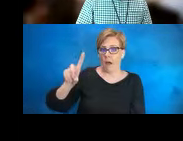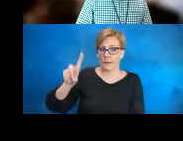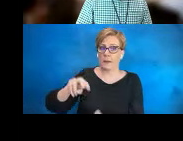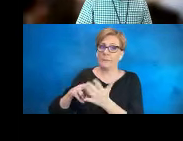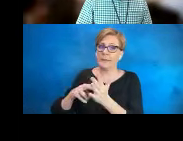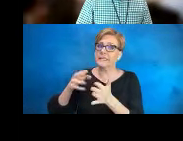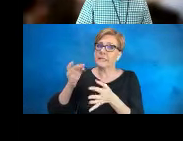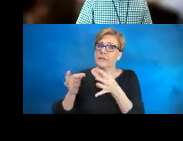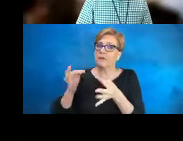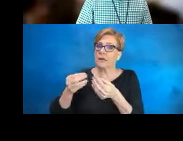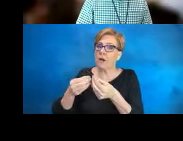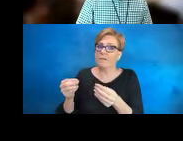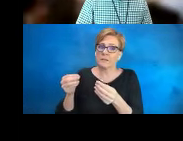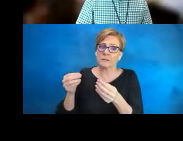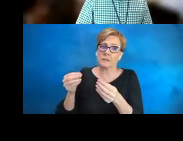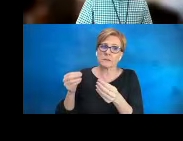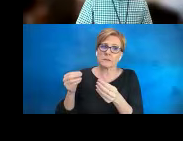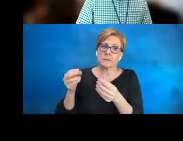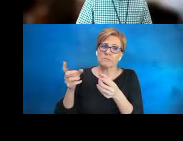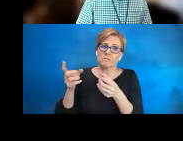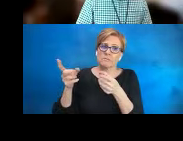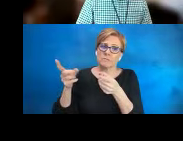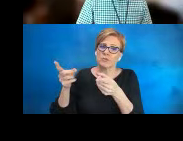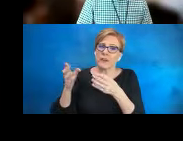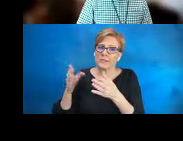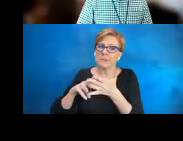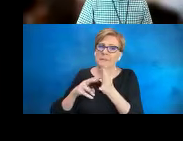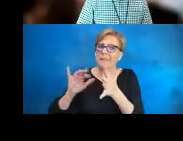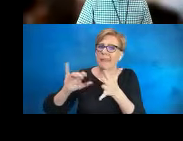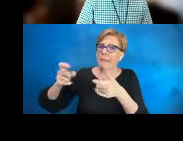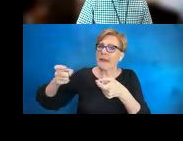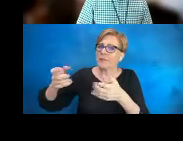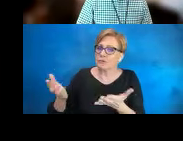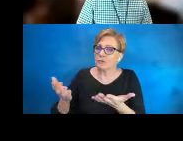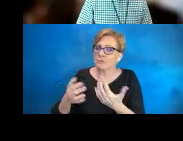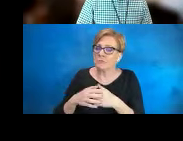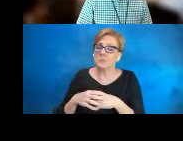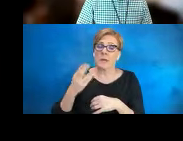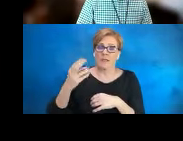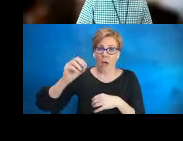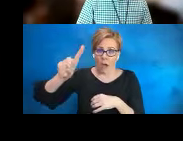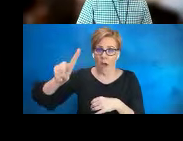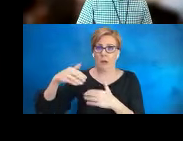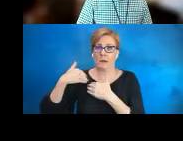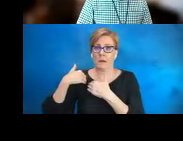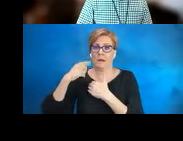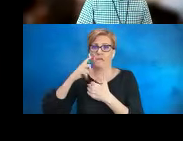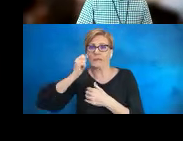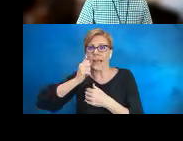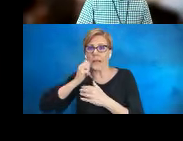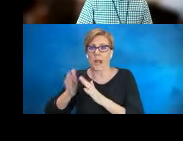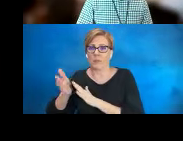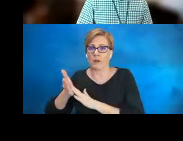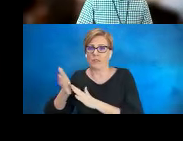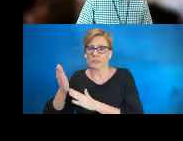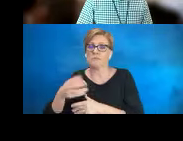with sort of day-to-day operations of the hearing office, it's the HOD who's in charge of that. It's not the HOCALJ. The HOCALJ is